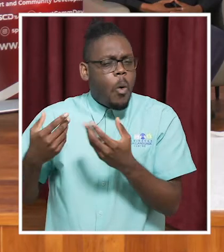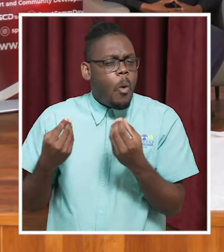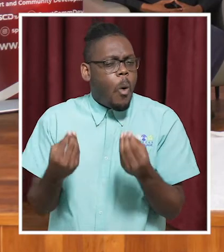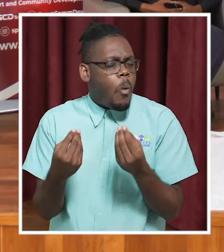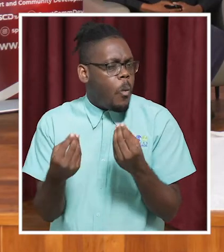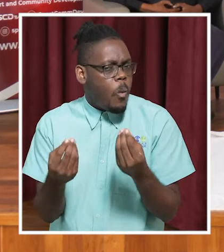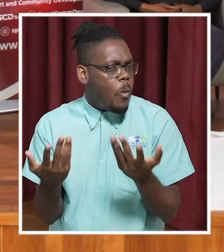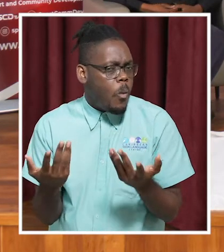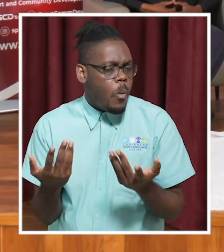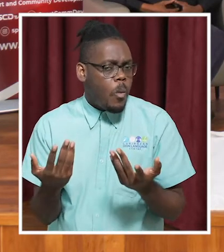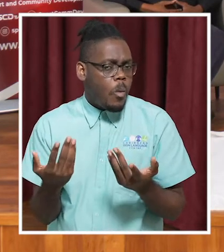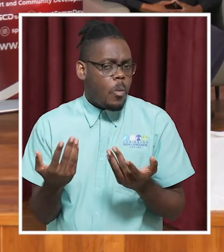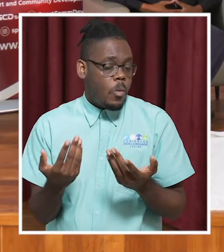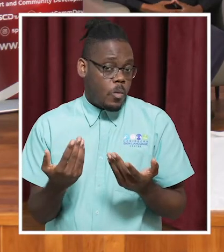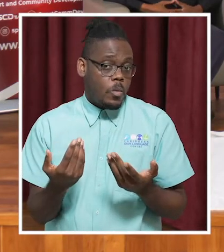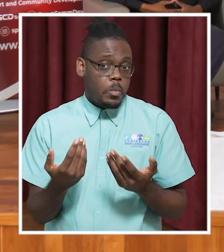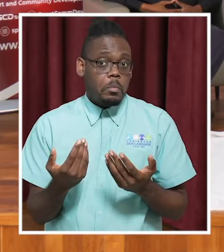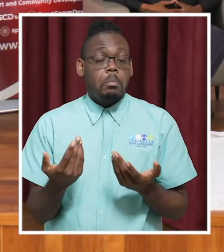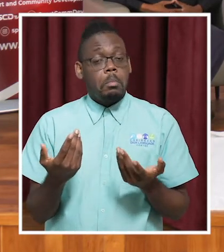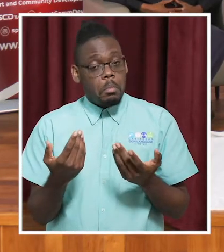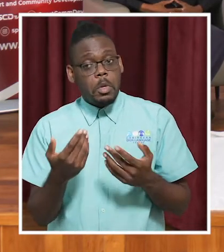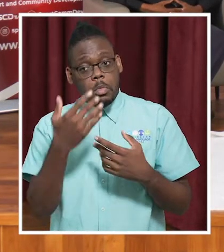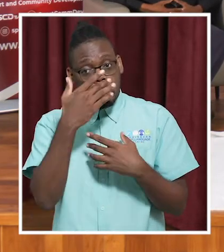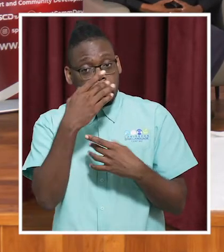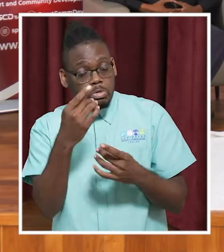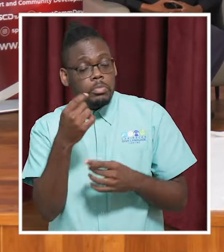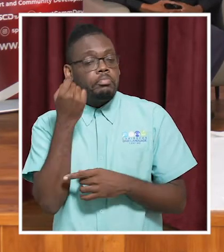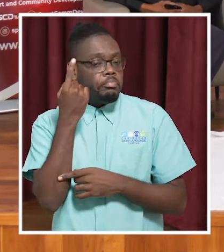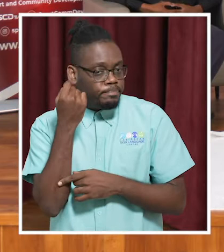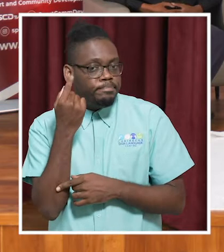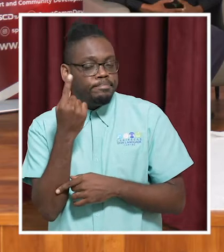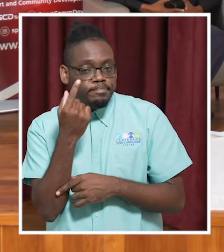very interesting question, a very interesting point, because it is now